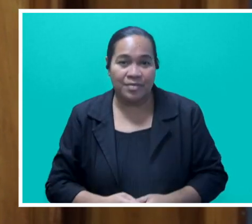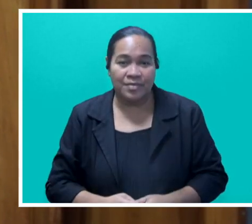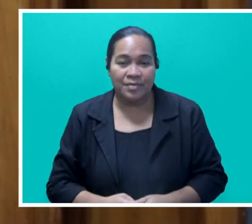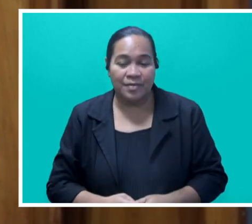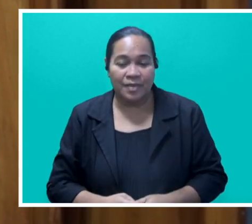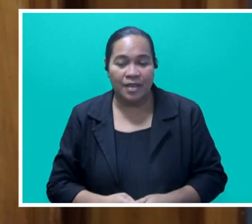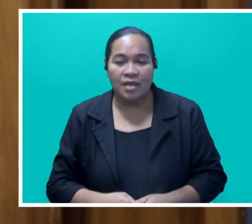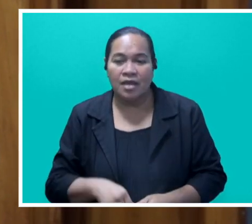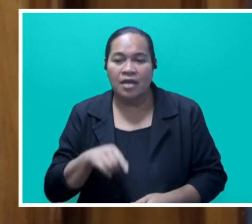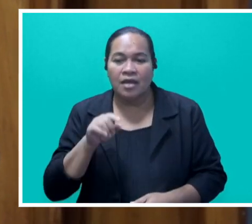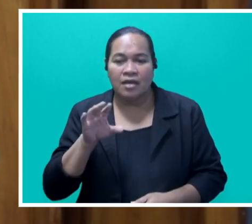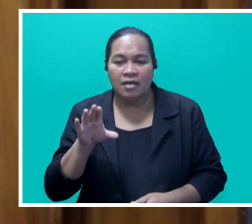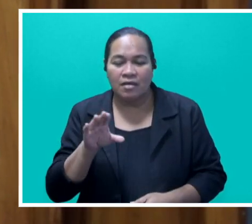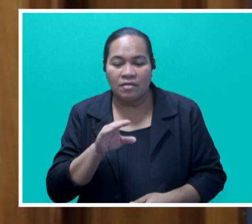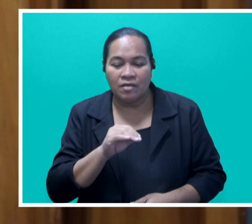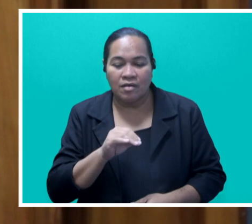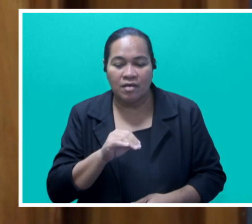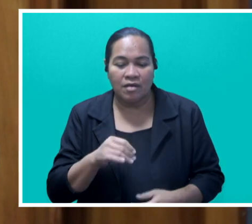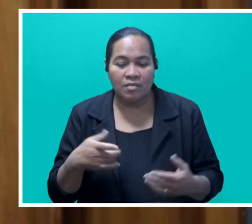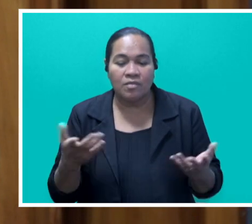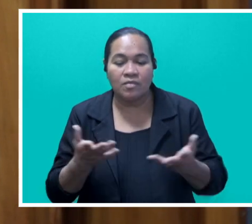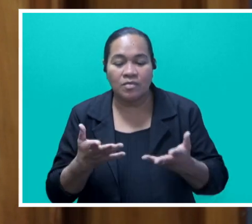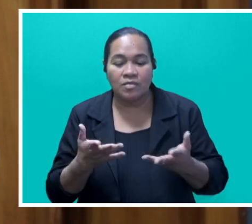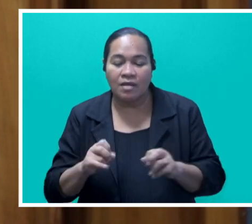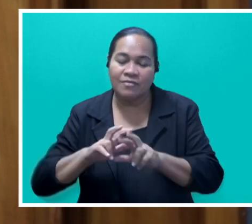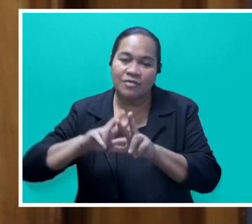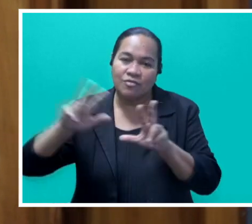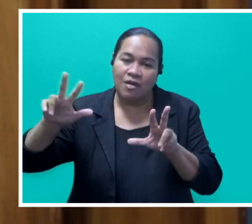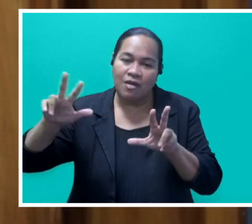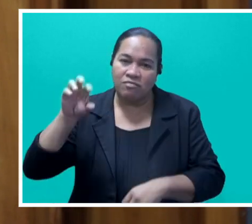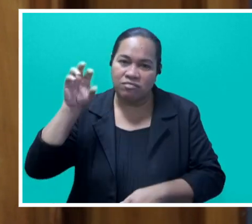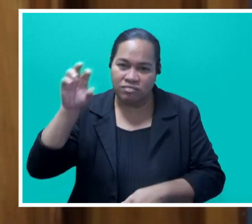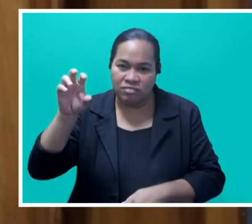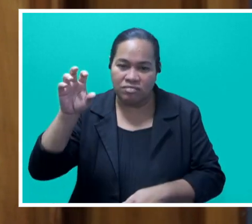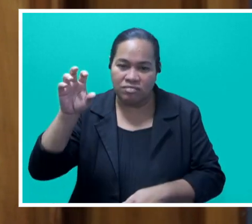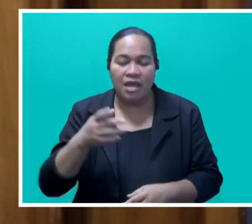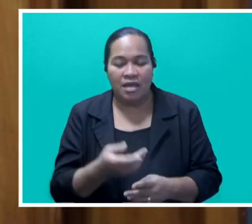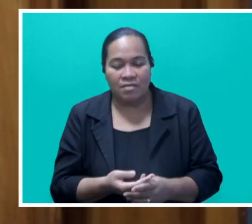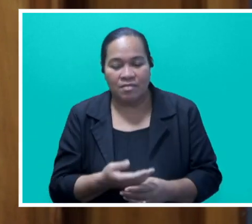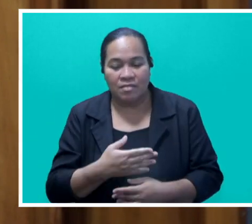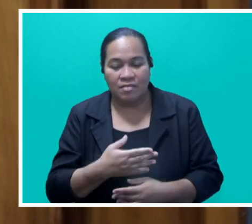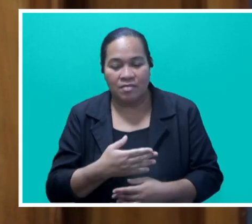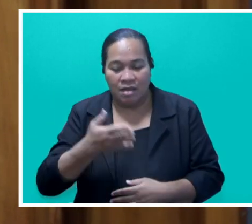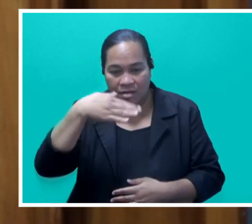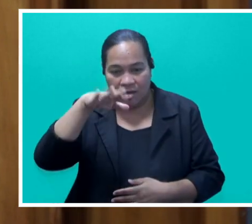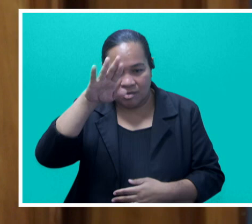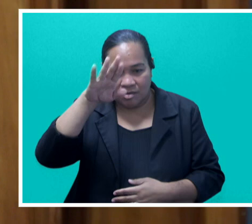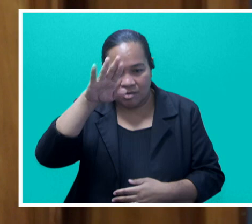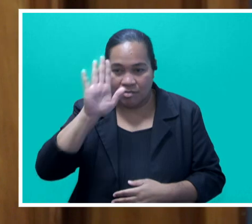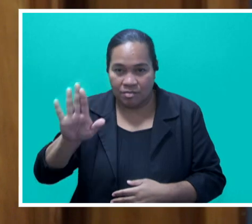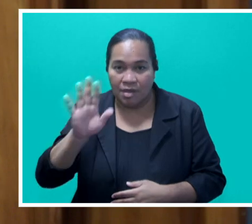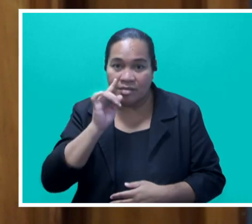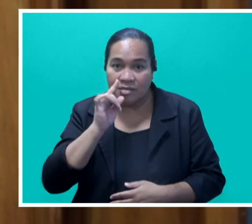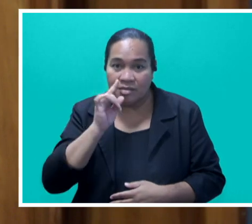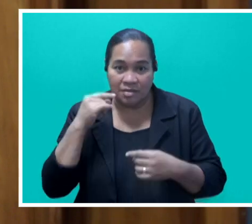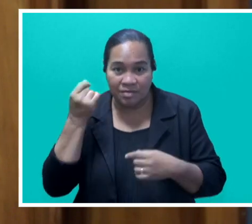may na Manoa saka may nagorwa karua, may wasa kana turang na ratu na tuina batu, Mr. City Veni Rambuka, Honorable